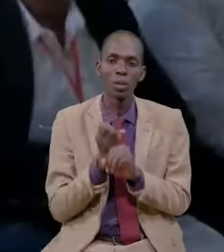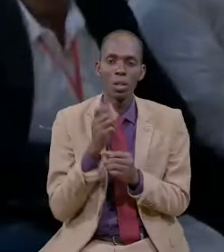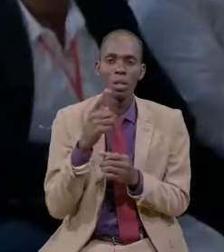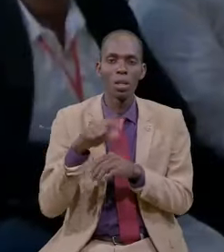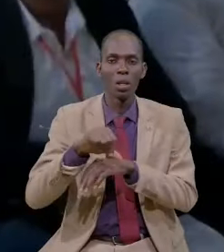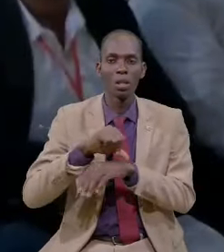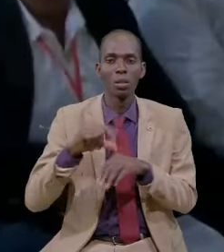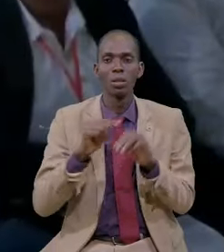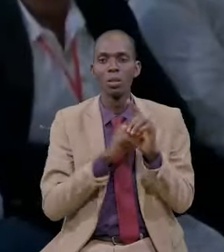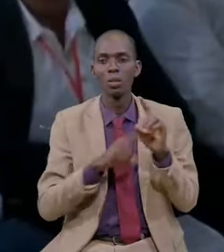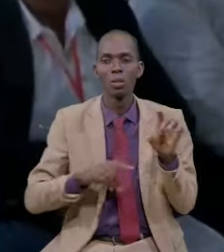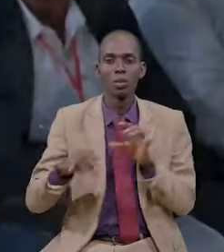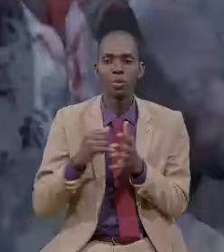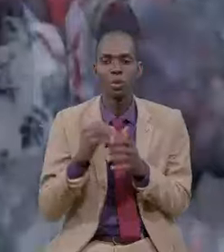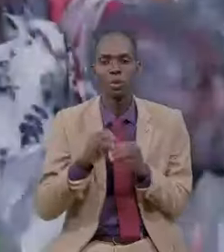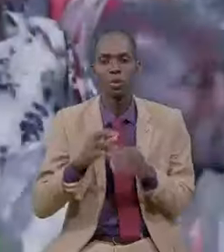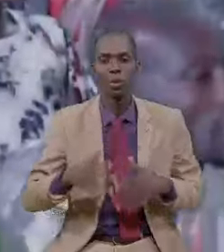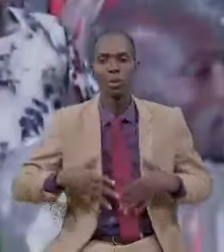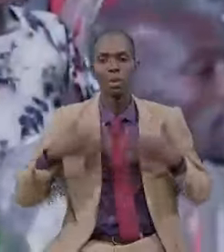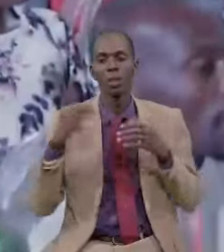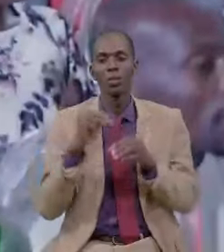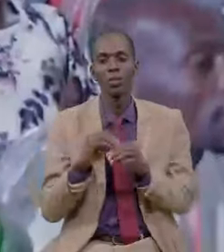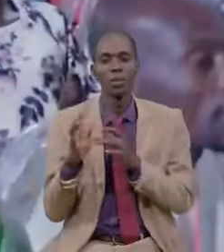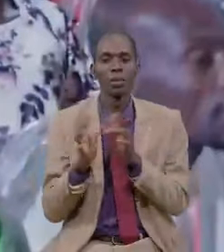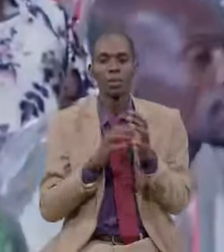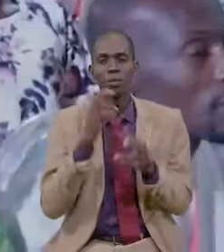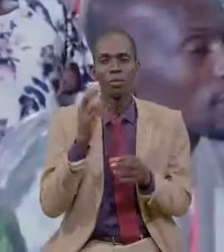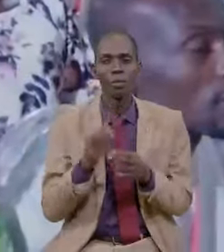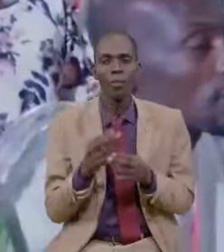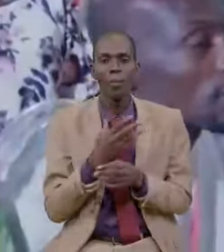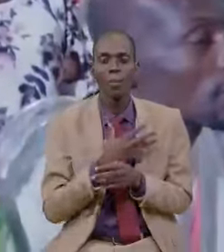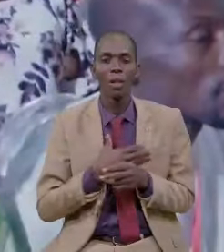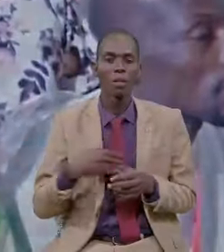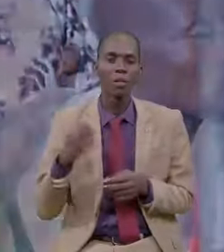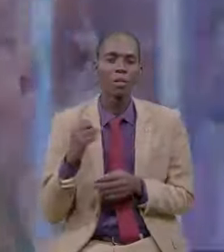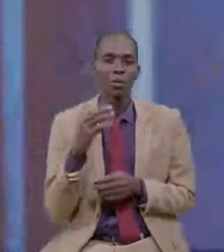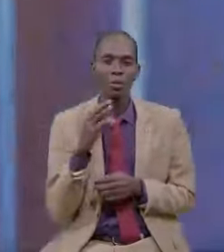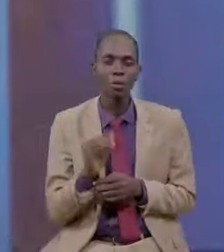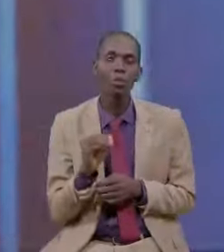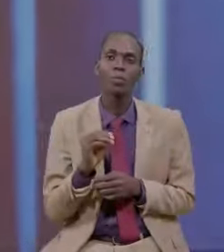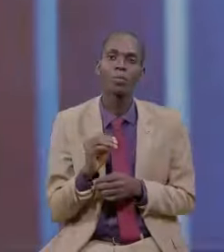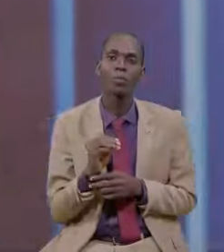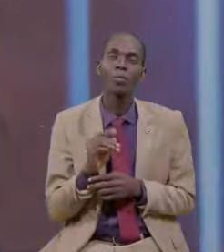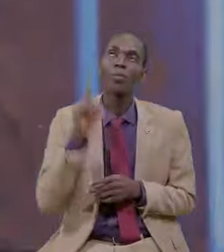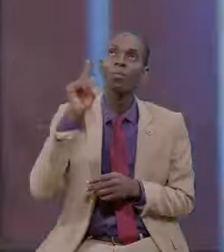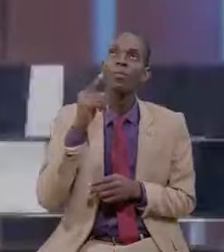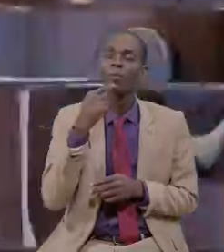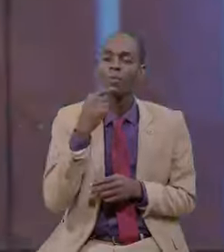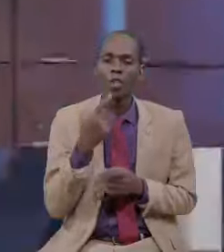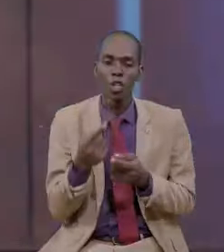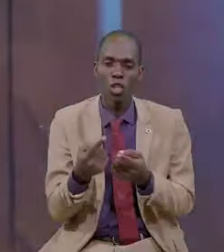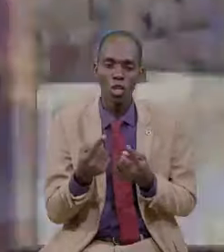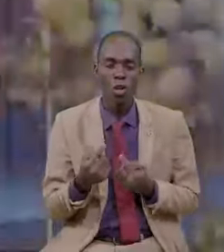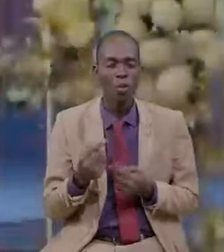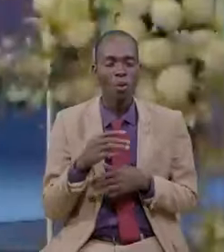in your life in Jesus' name. And so he says, come, all things are now ready. Freedom from